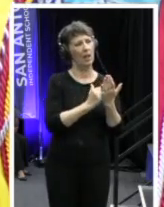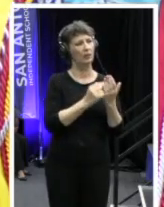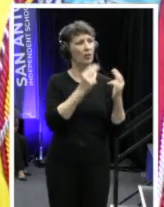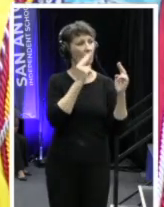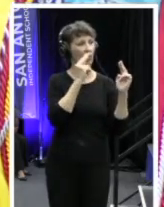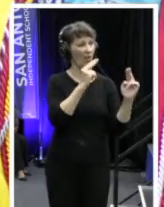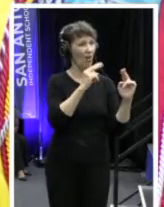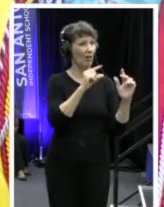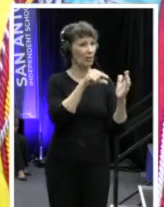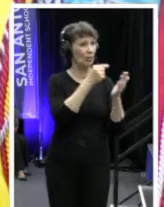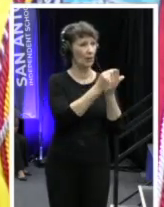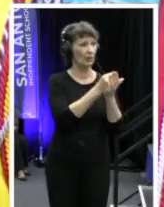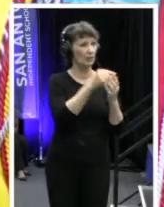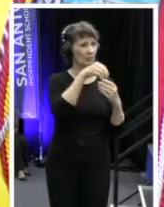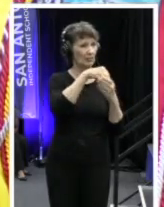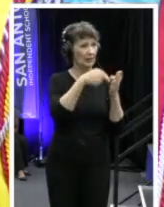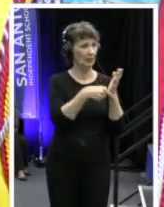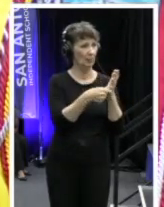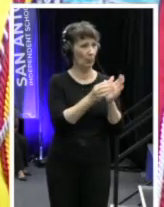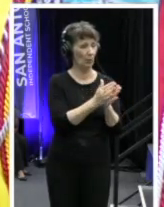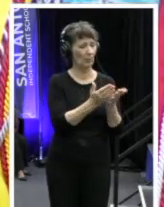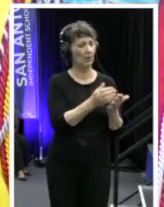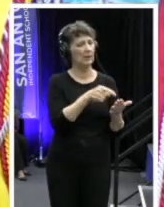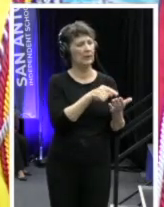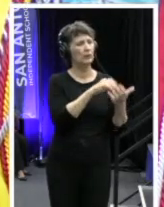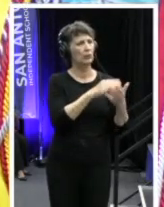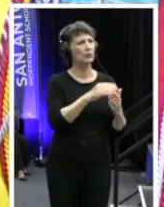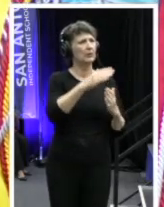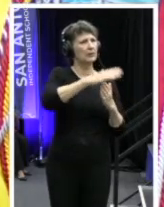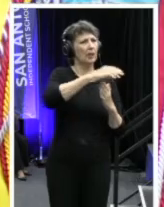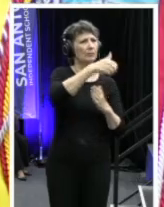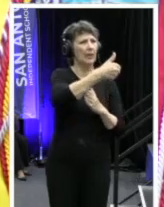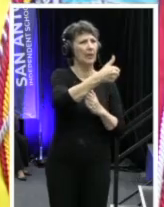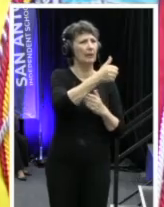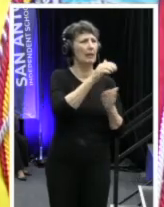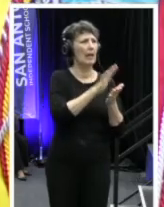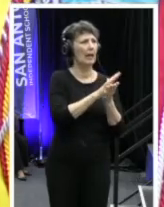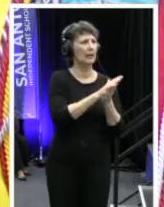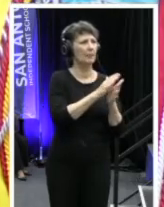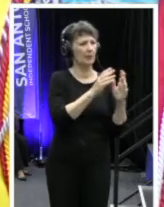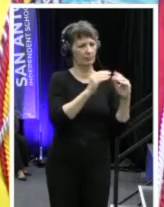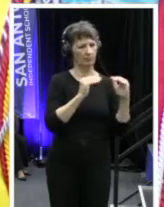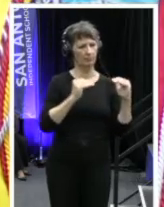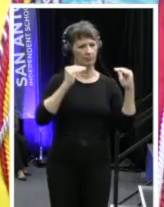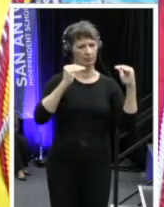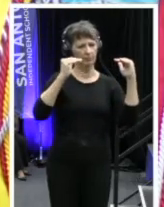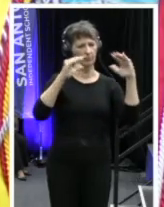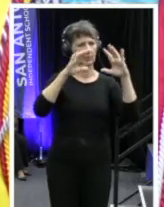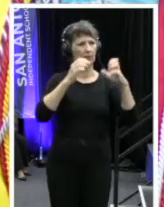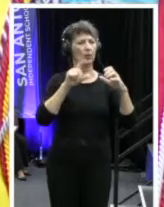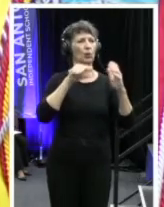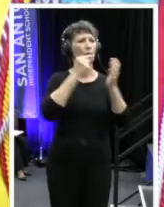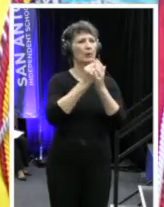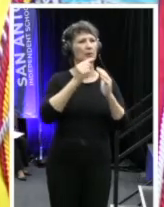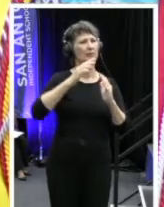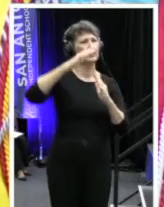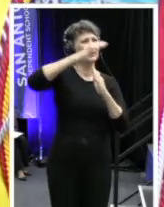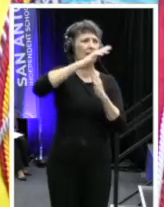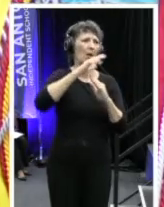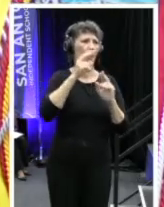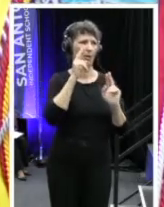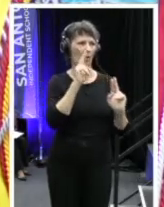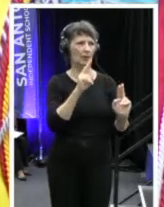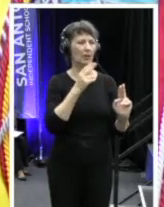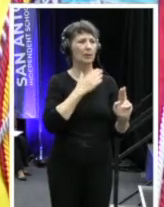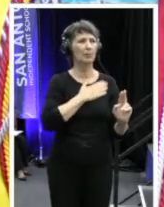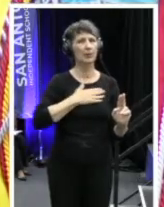in the program. These students are in the top 10 academically ranked in their class and are graduating with the highest honors.